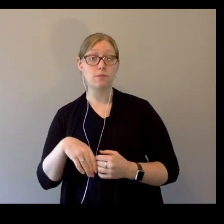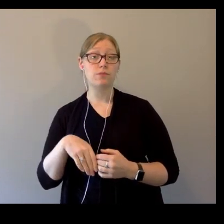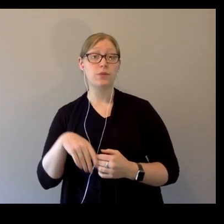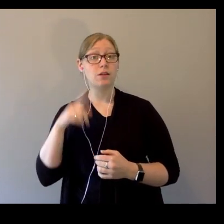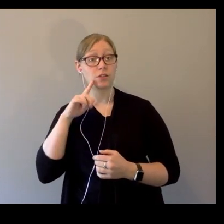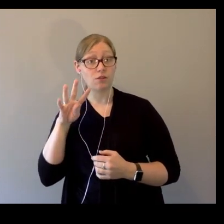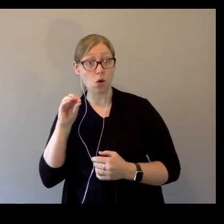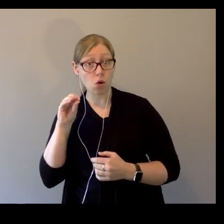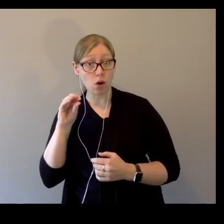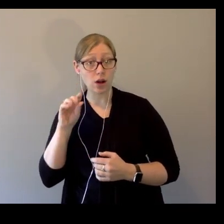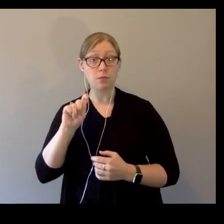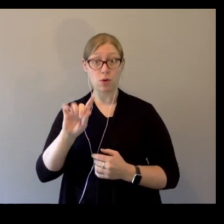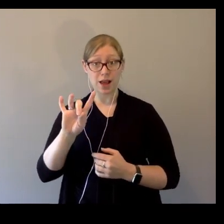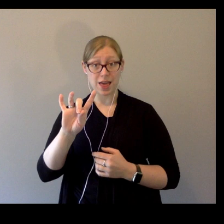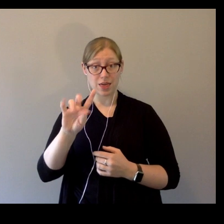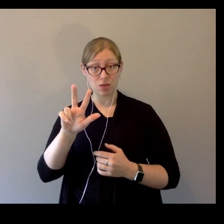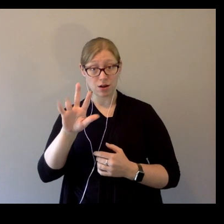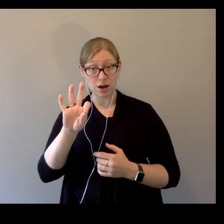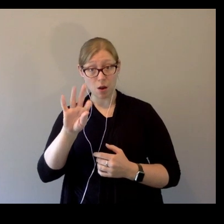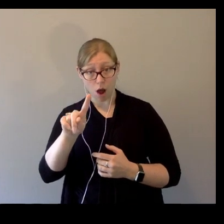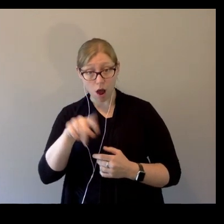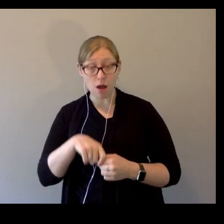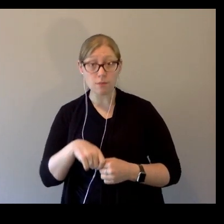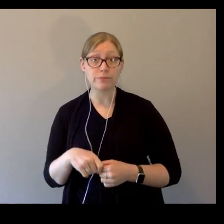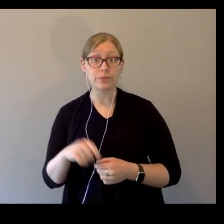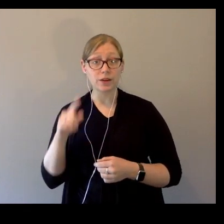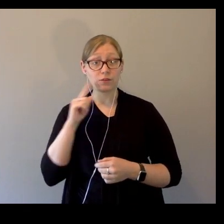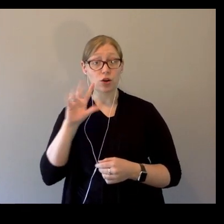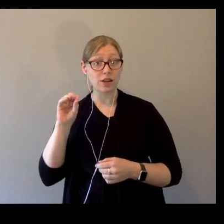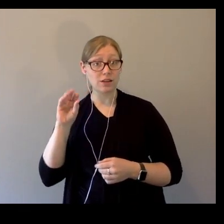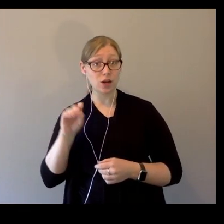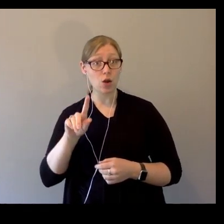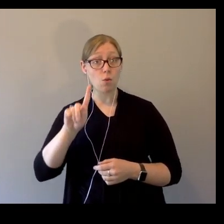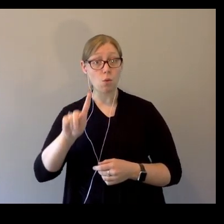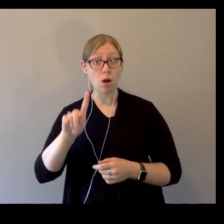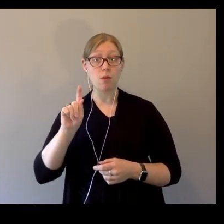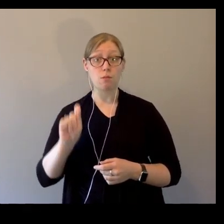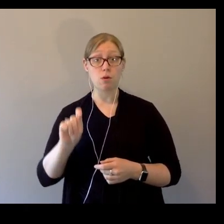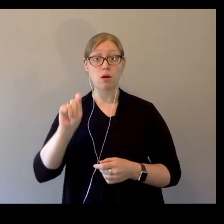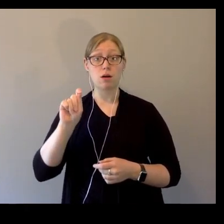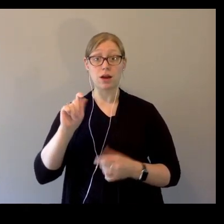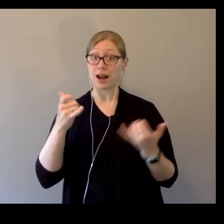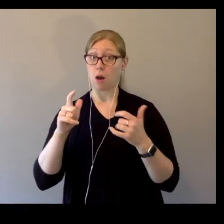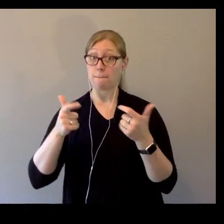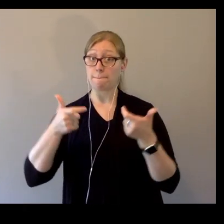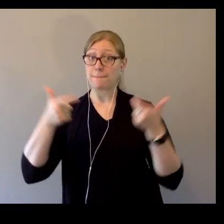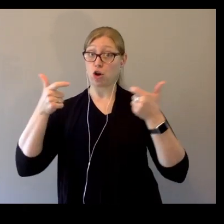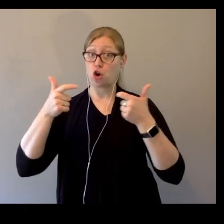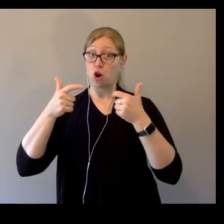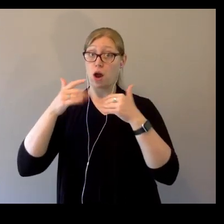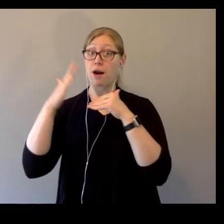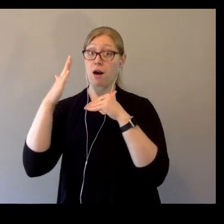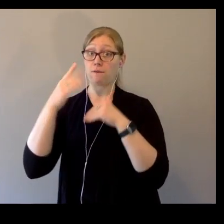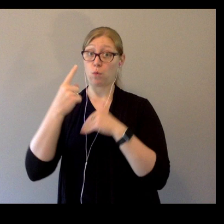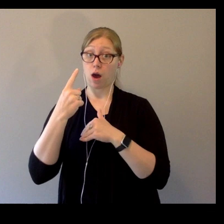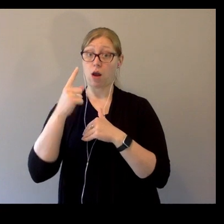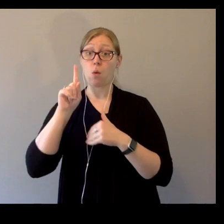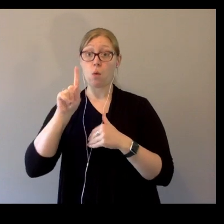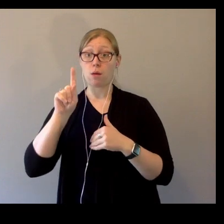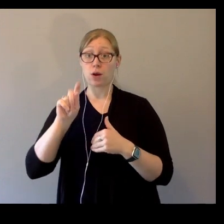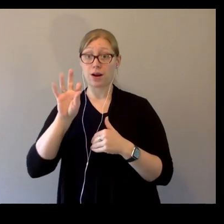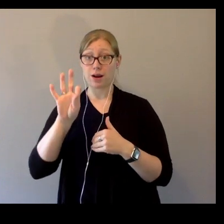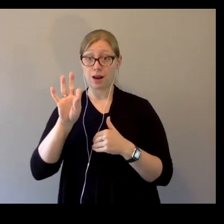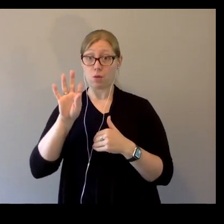tangent of 40, 0.8391, the tangent of 50 is now bigger than 1. It's